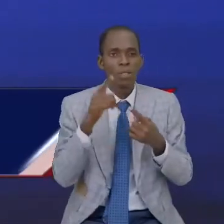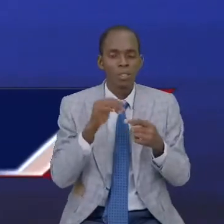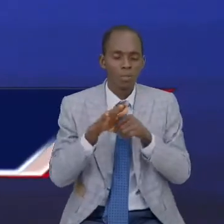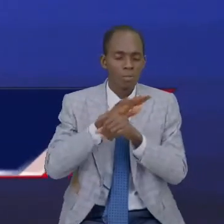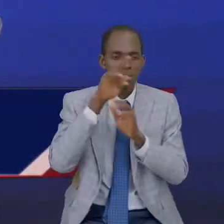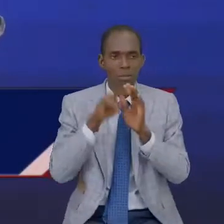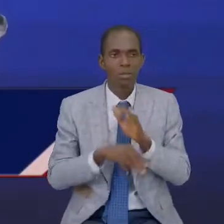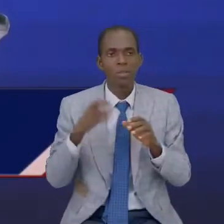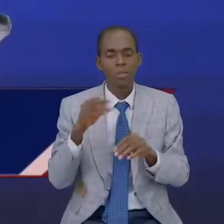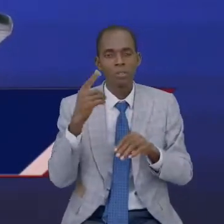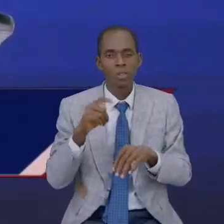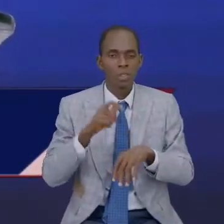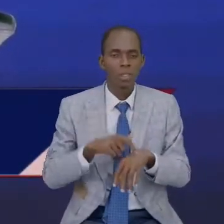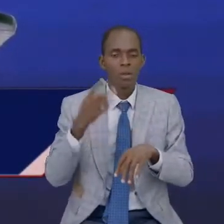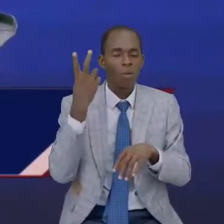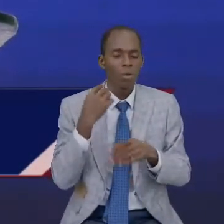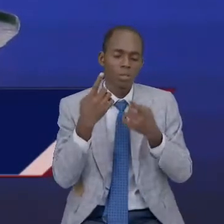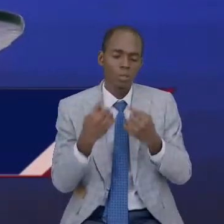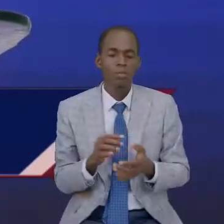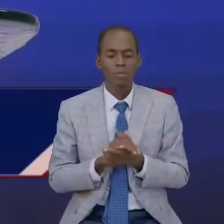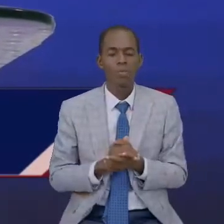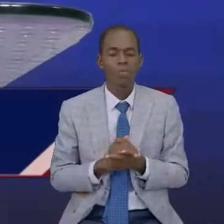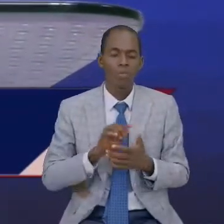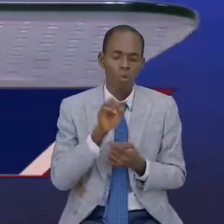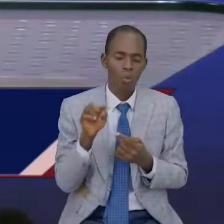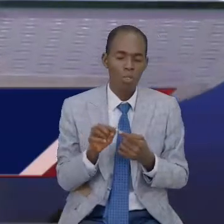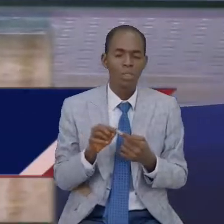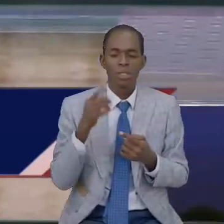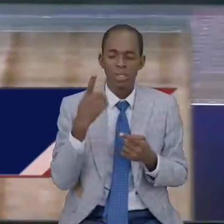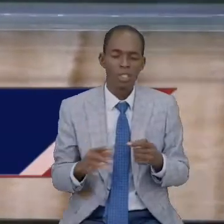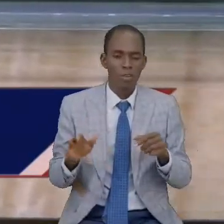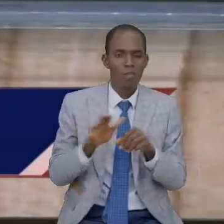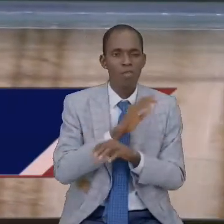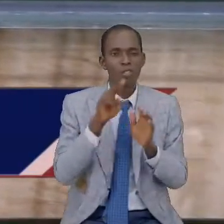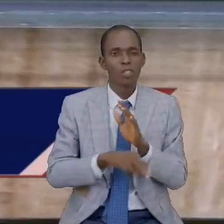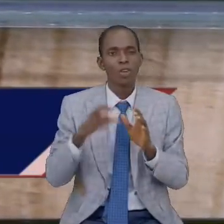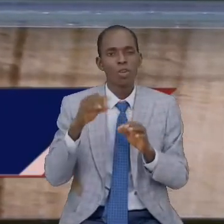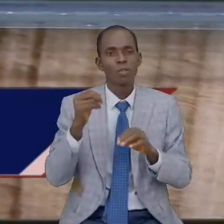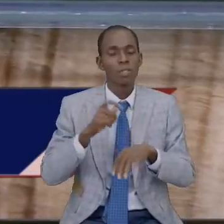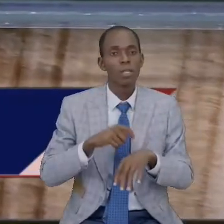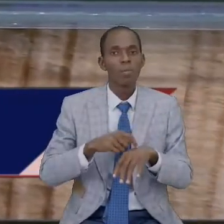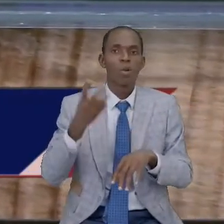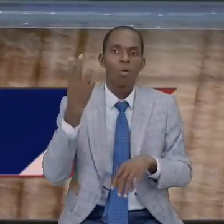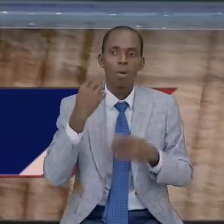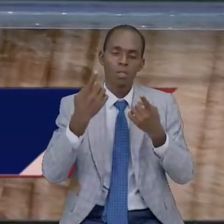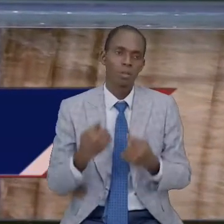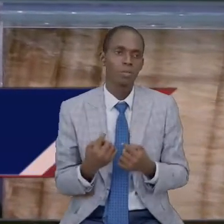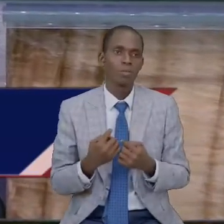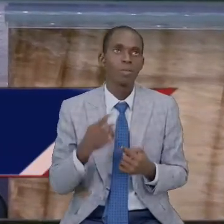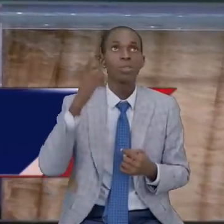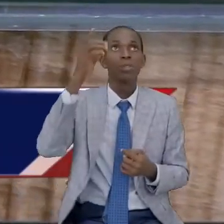the fullness of the time was come, when the fullness of the time was